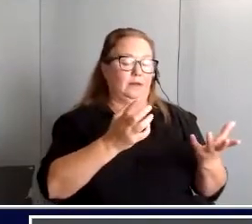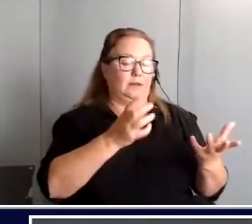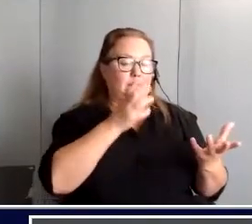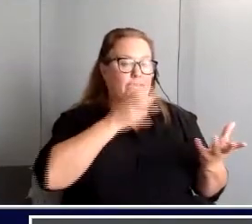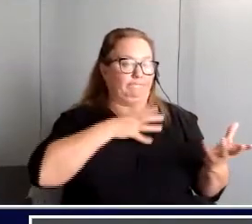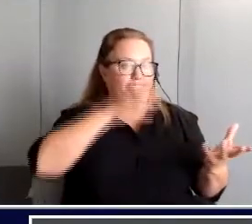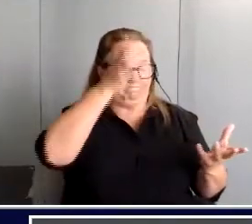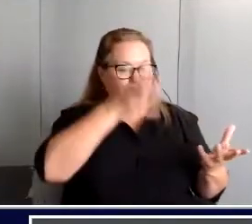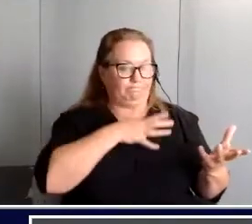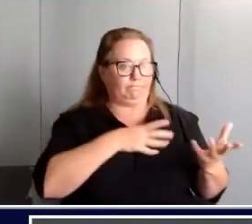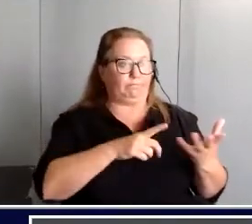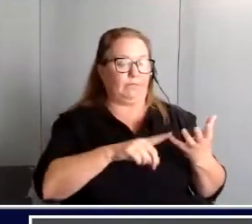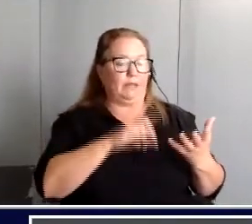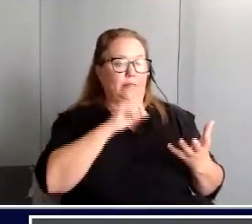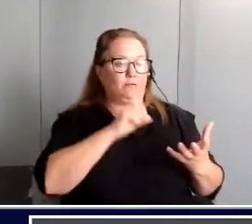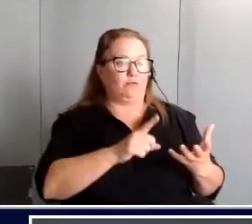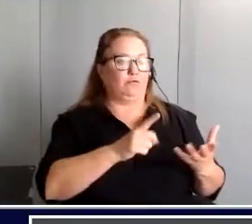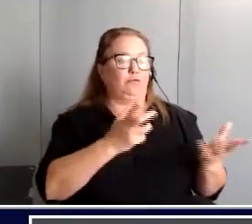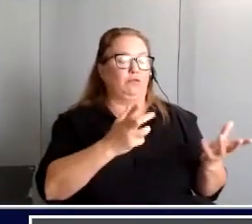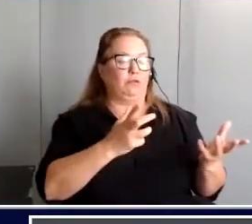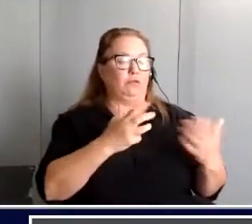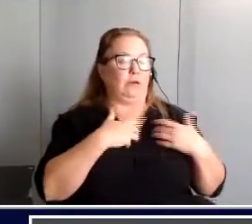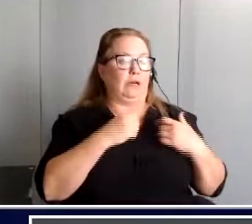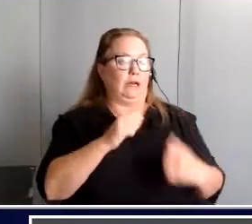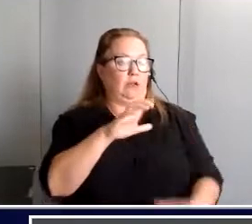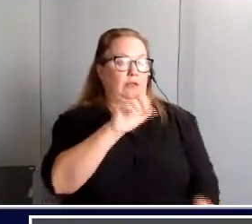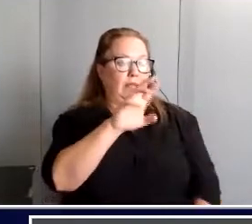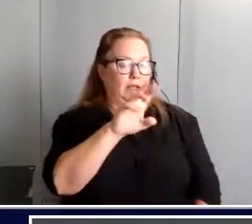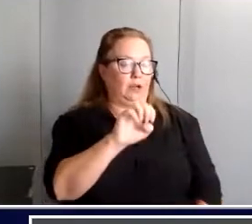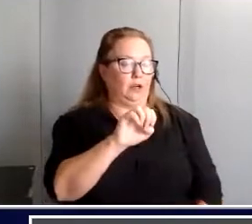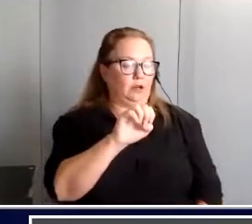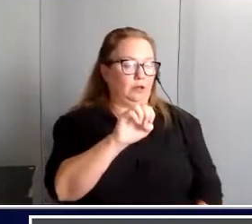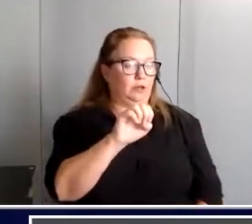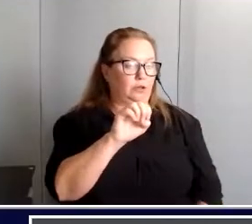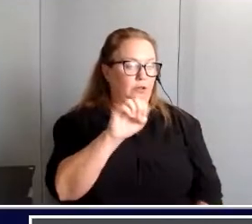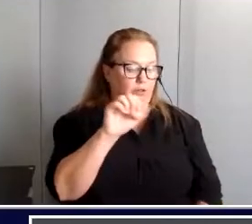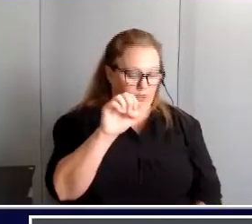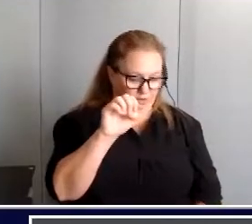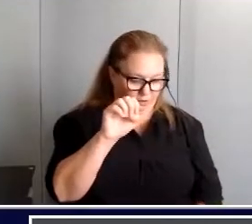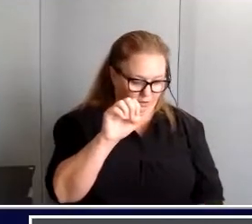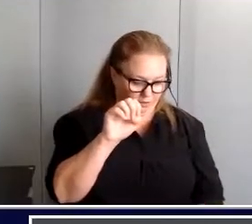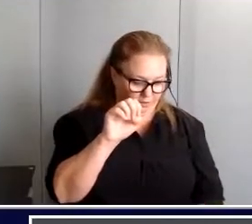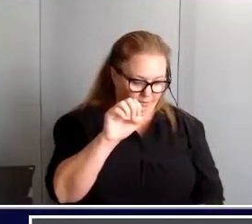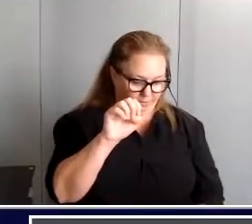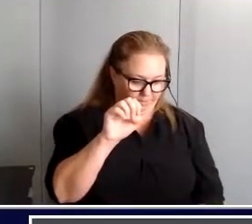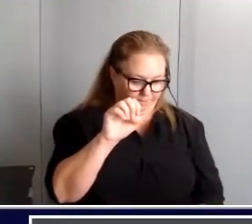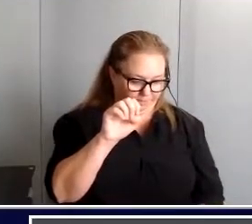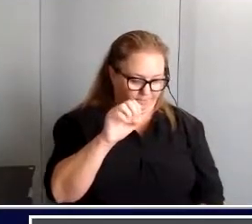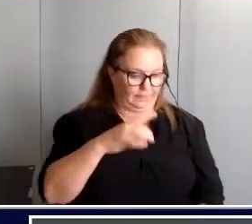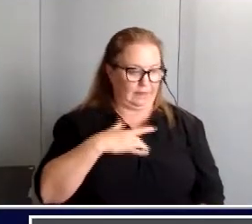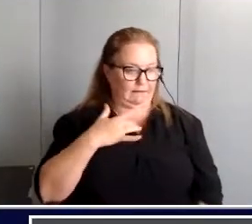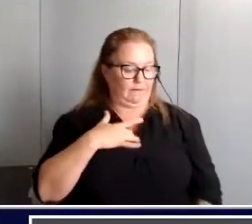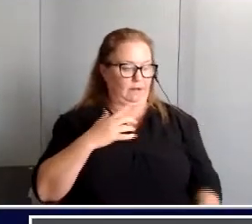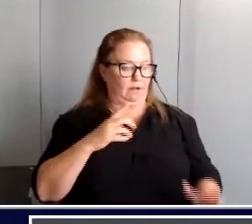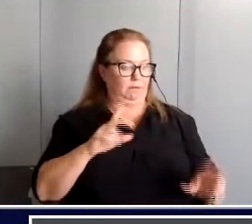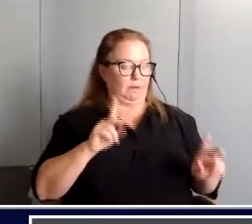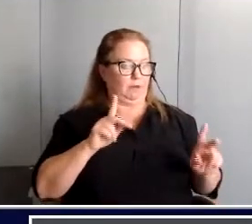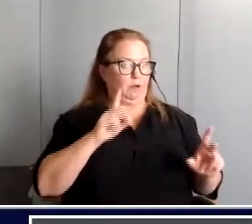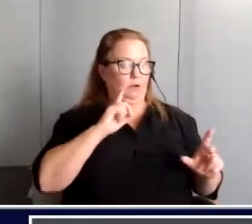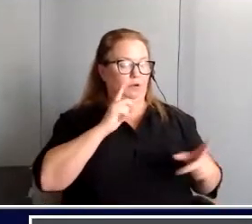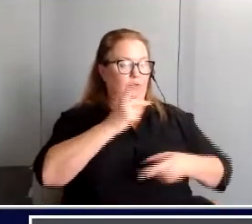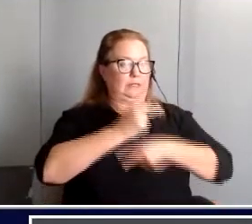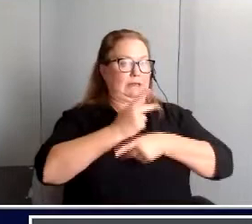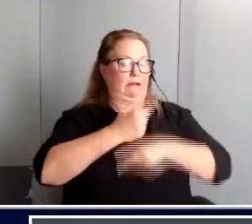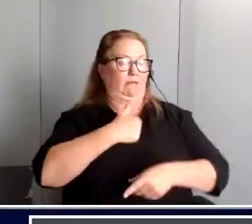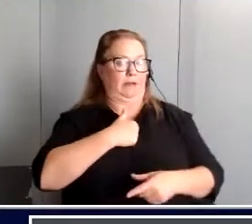That's true health care. And I think that I feel hope with the great people who take care of me, and I'm very